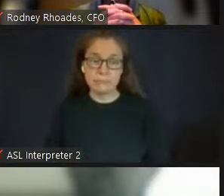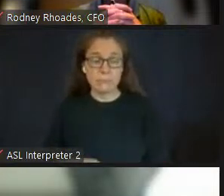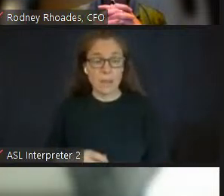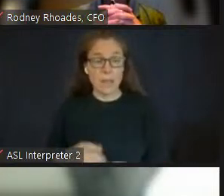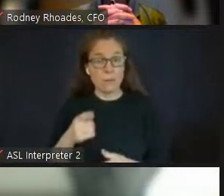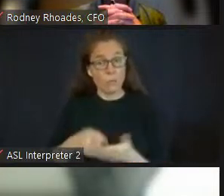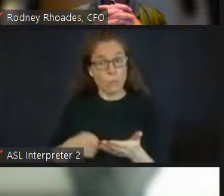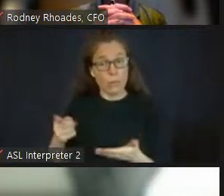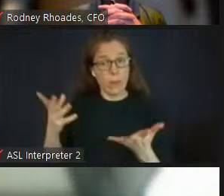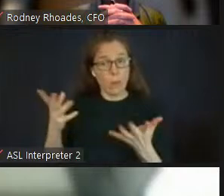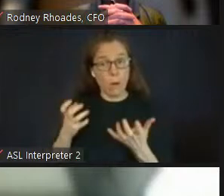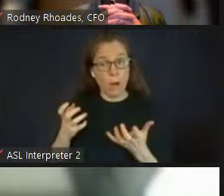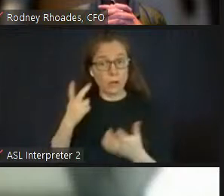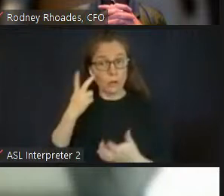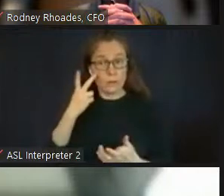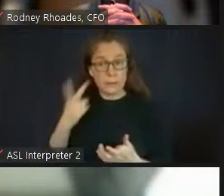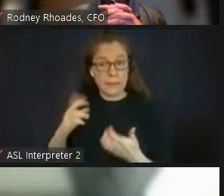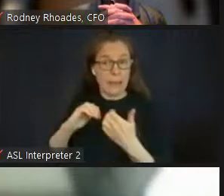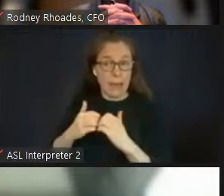be dismantled.